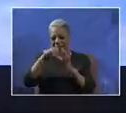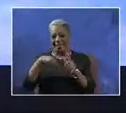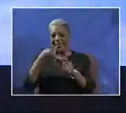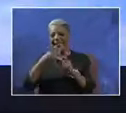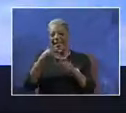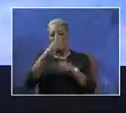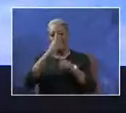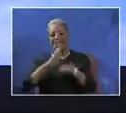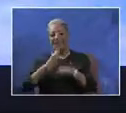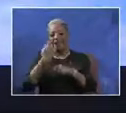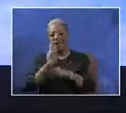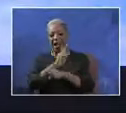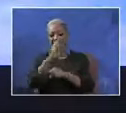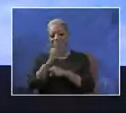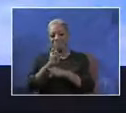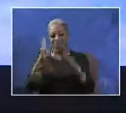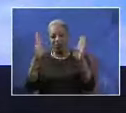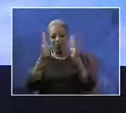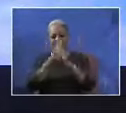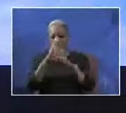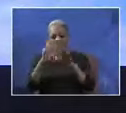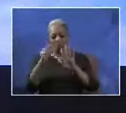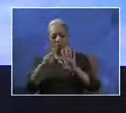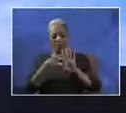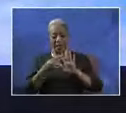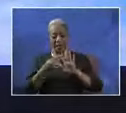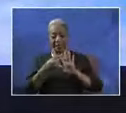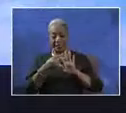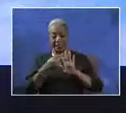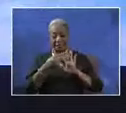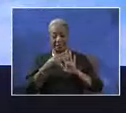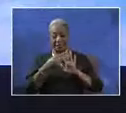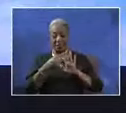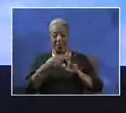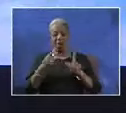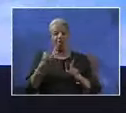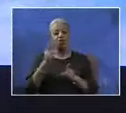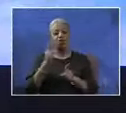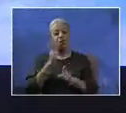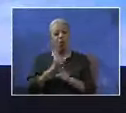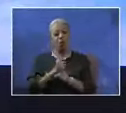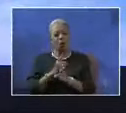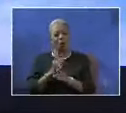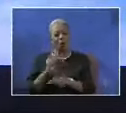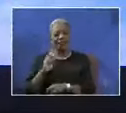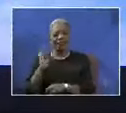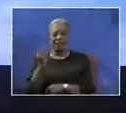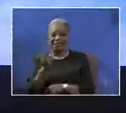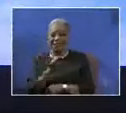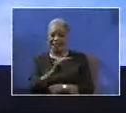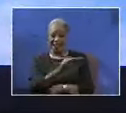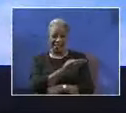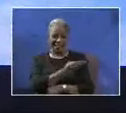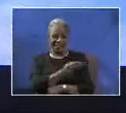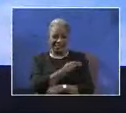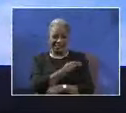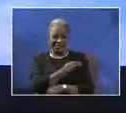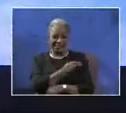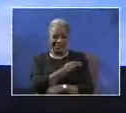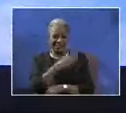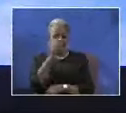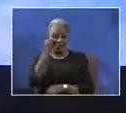uses trouble to correct us, like he's correcting us so that